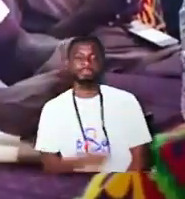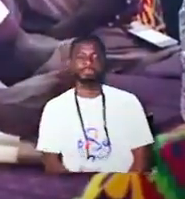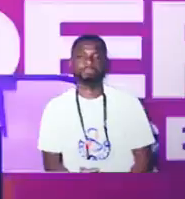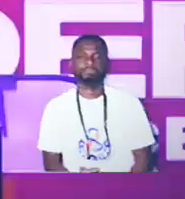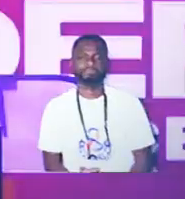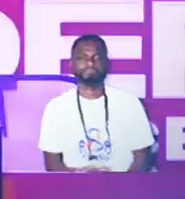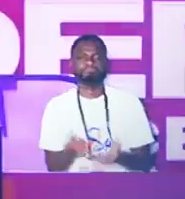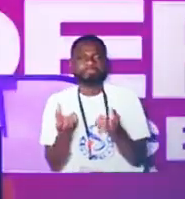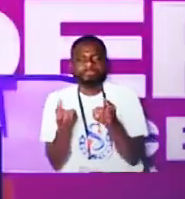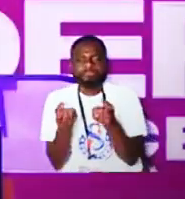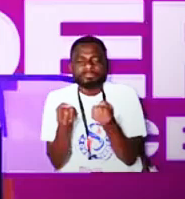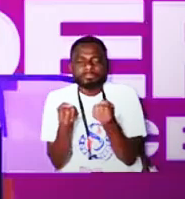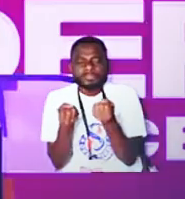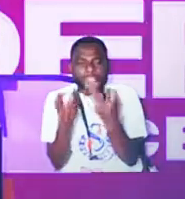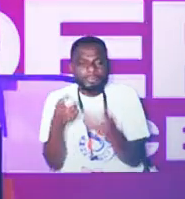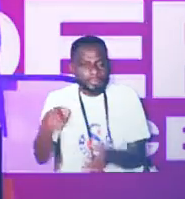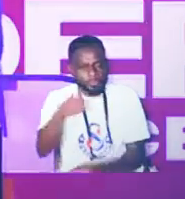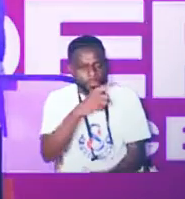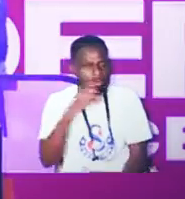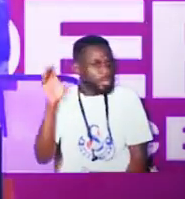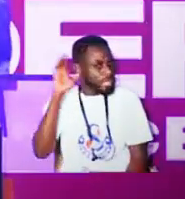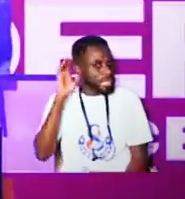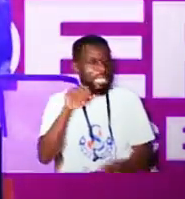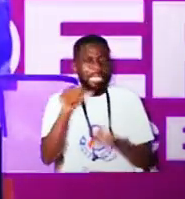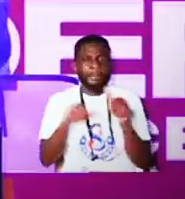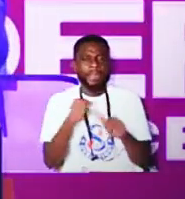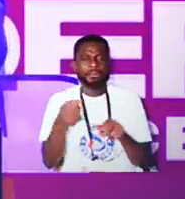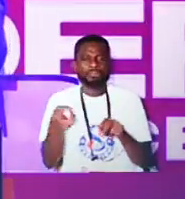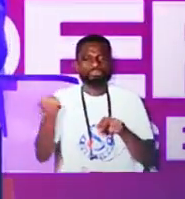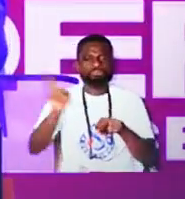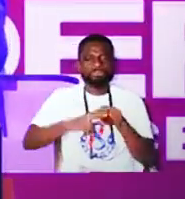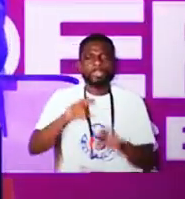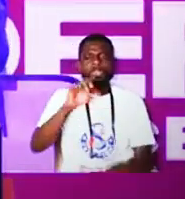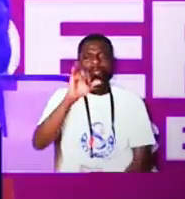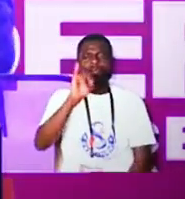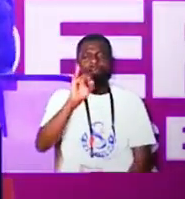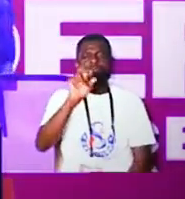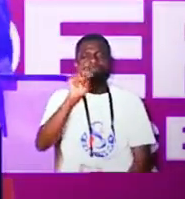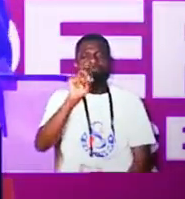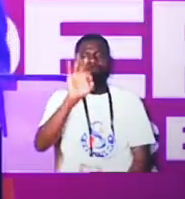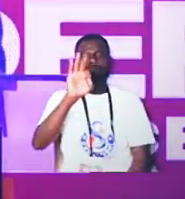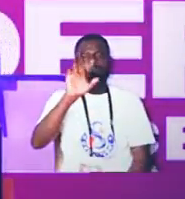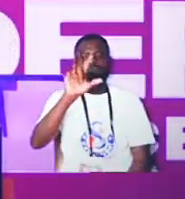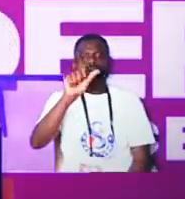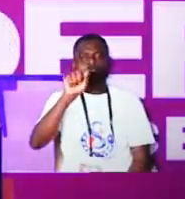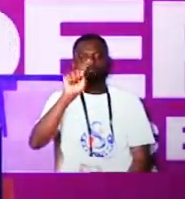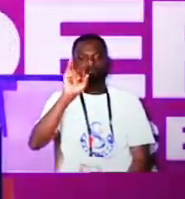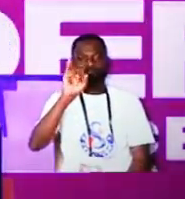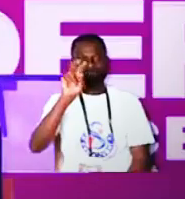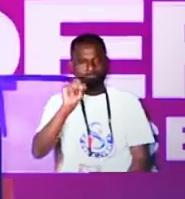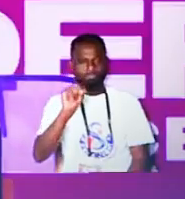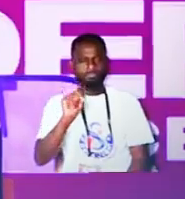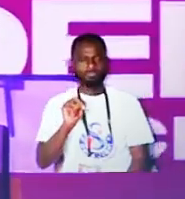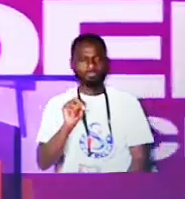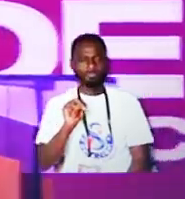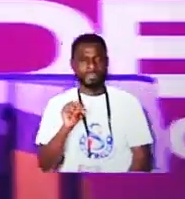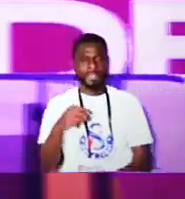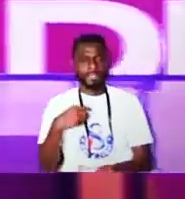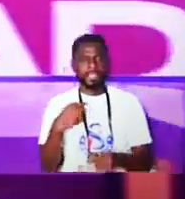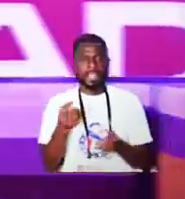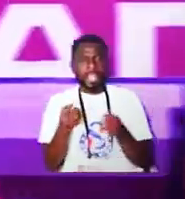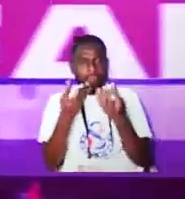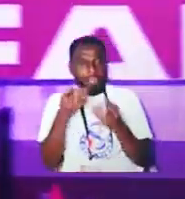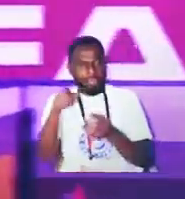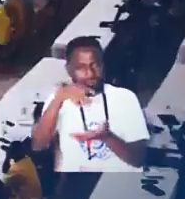How many of you have heard about inflation? Inflation. How many of you have studied a bit